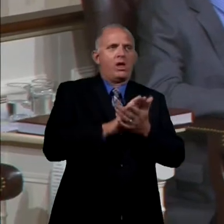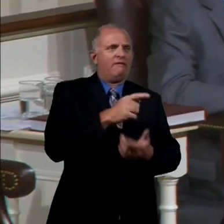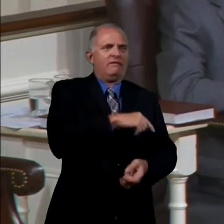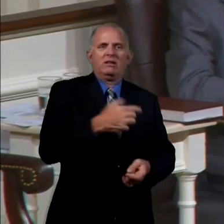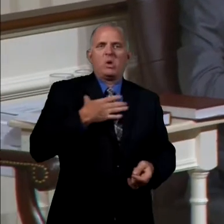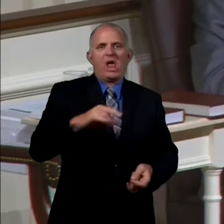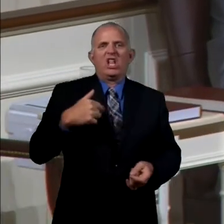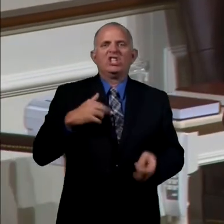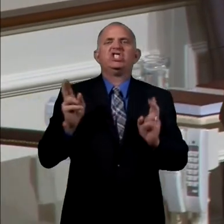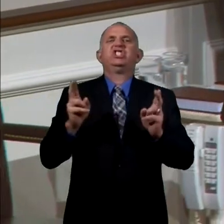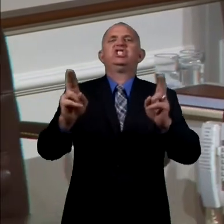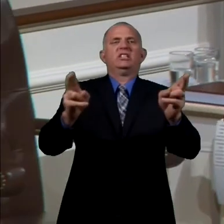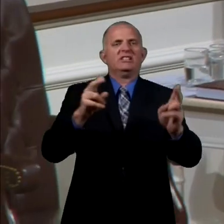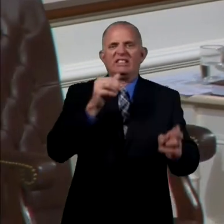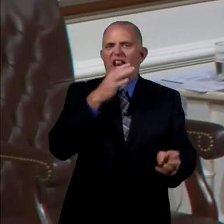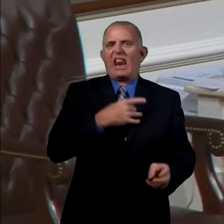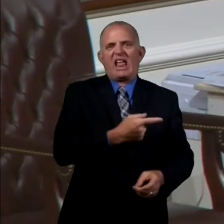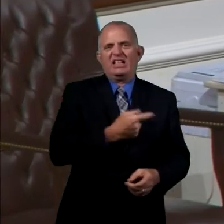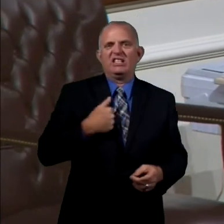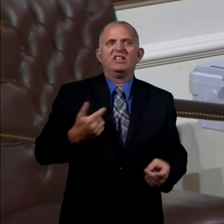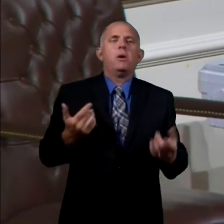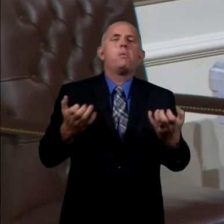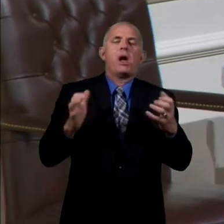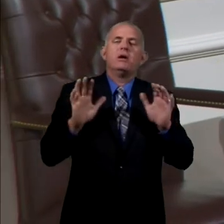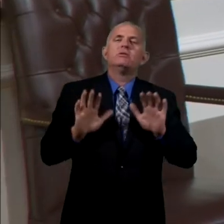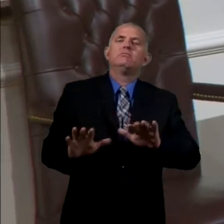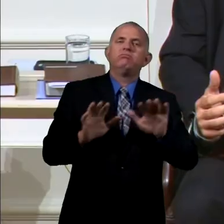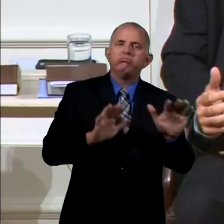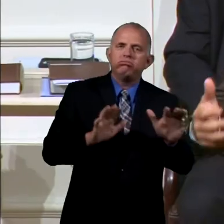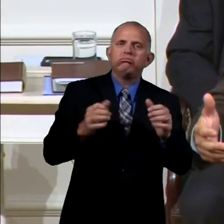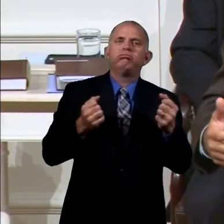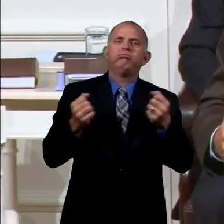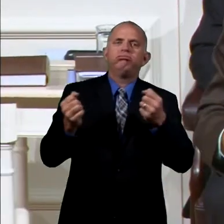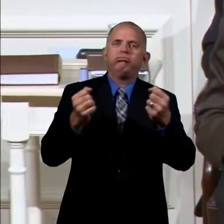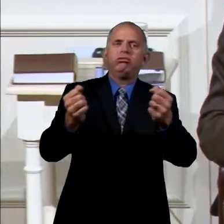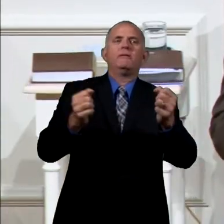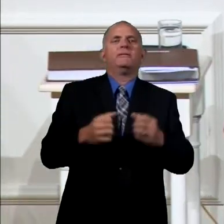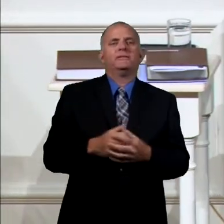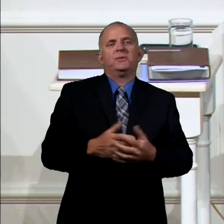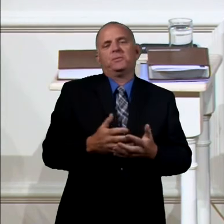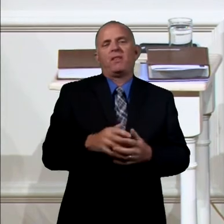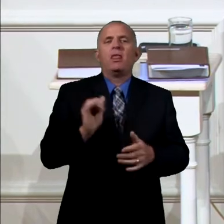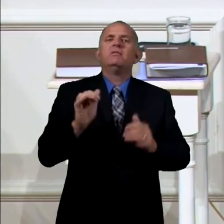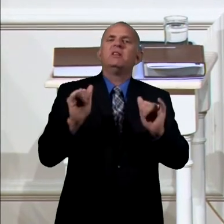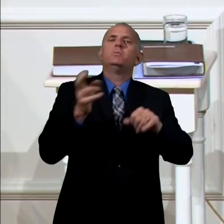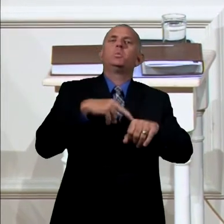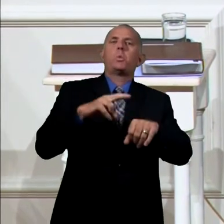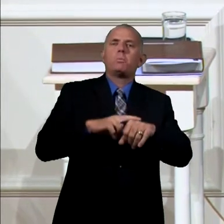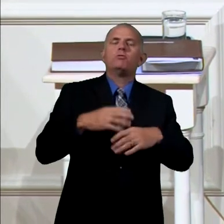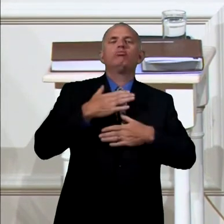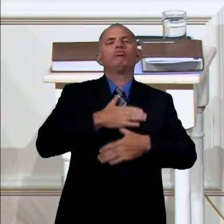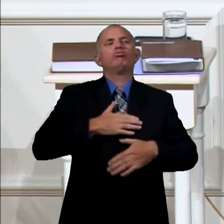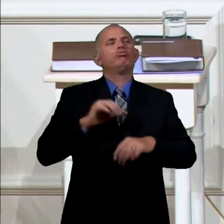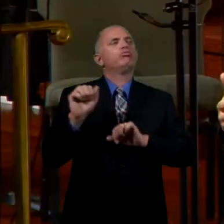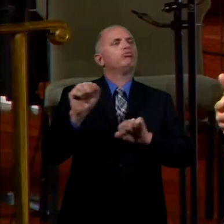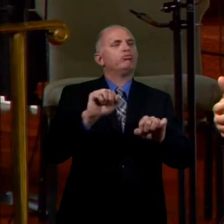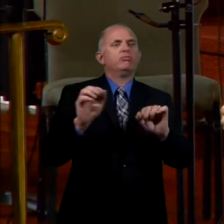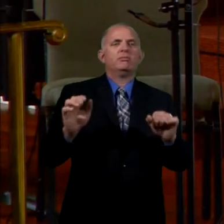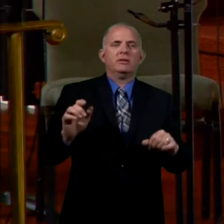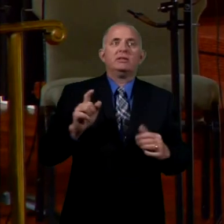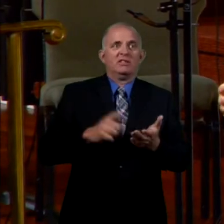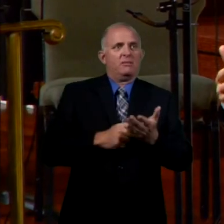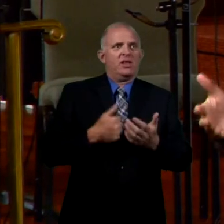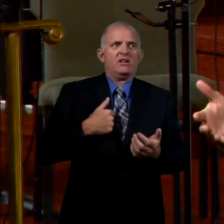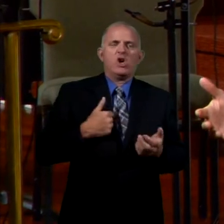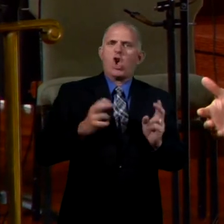hurry. She likes me to move at a pace that's normal for her and that she can enjoy life. But sometimes I get in a hurry and